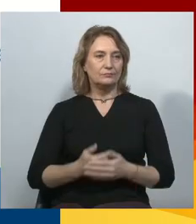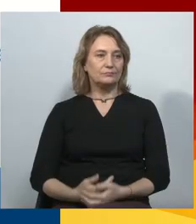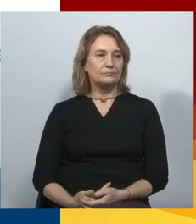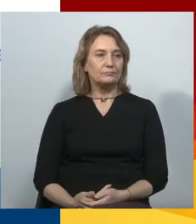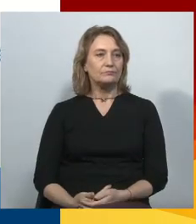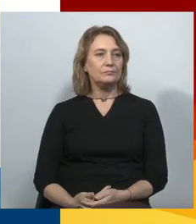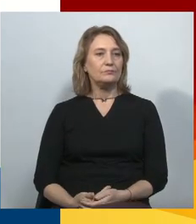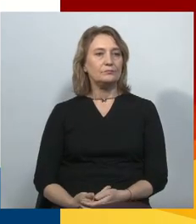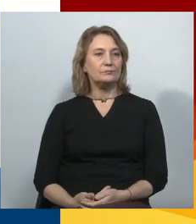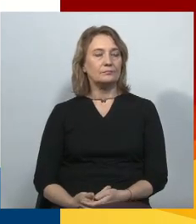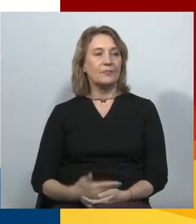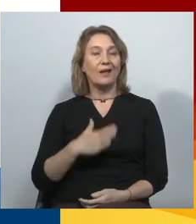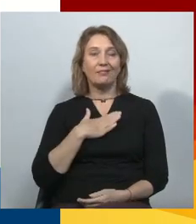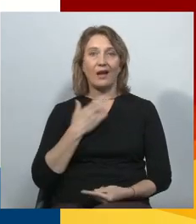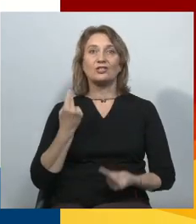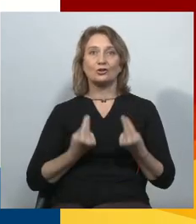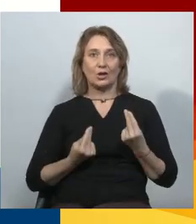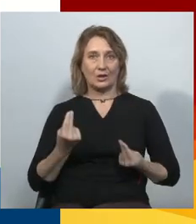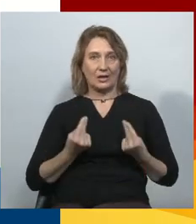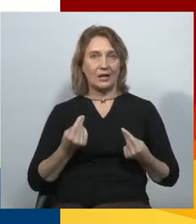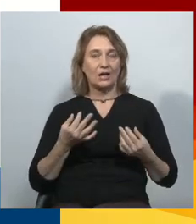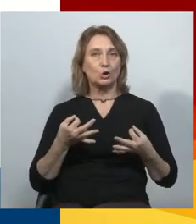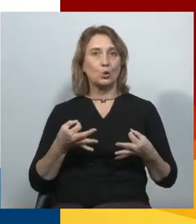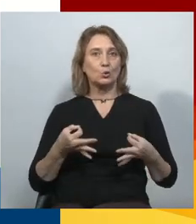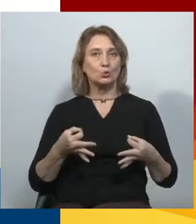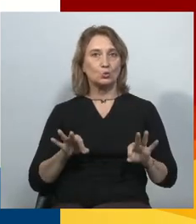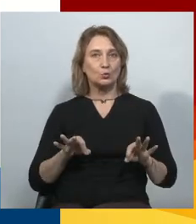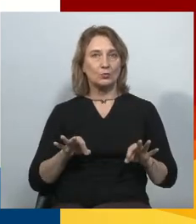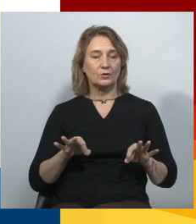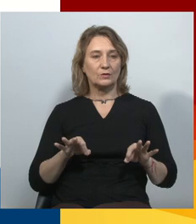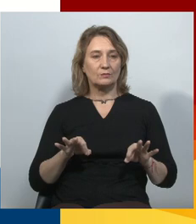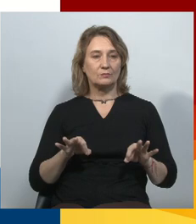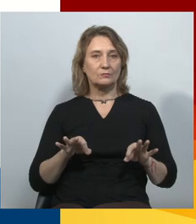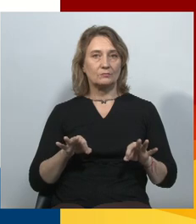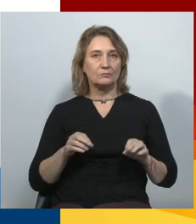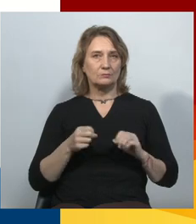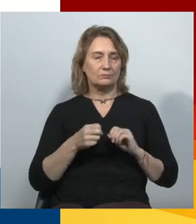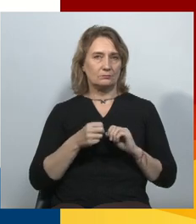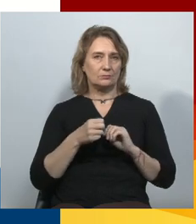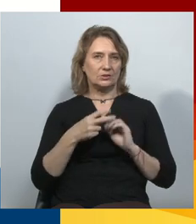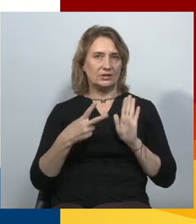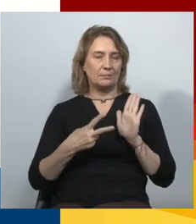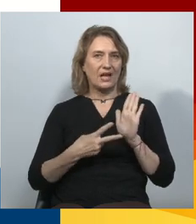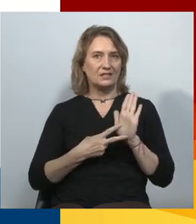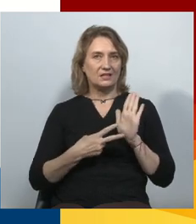use our game. Next slide, please. Our game is available in 17 languages.